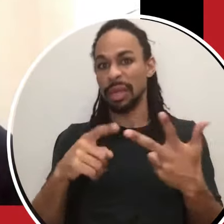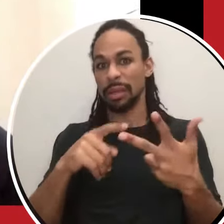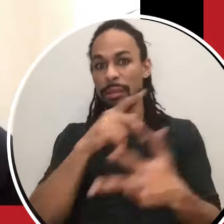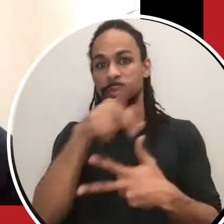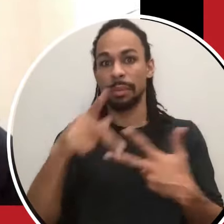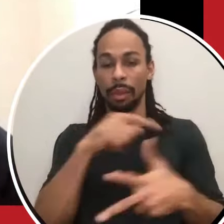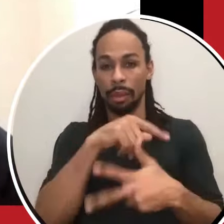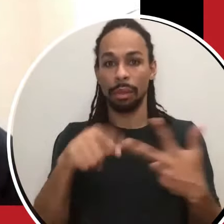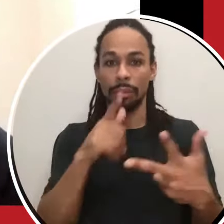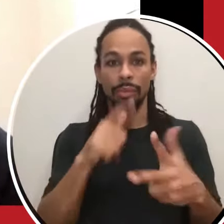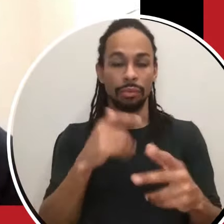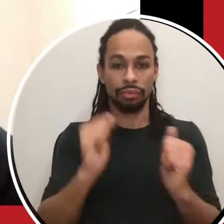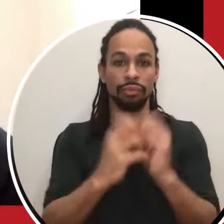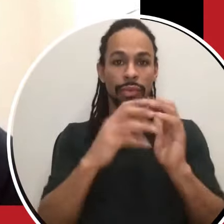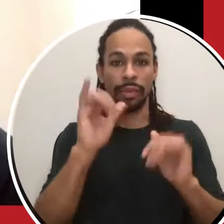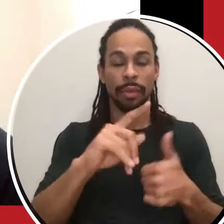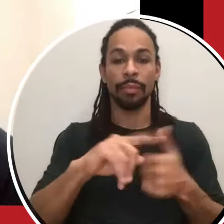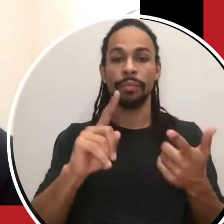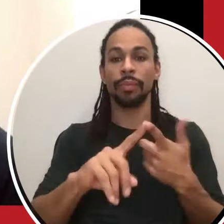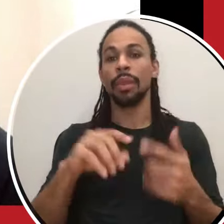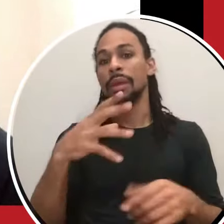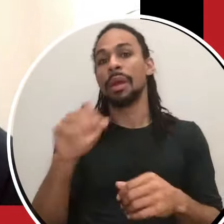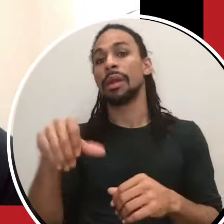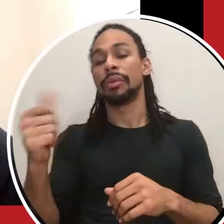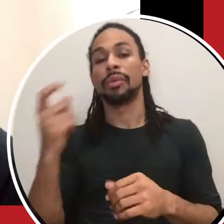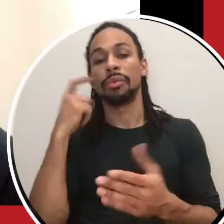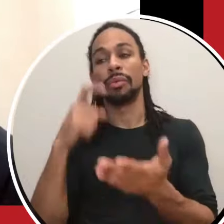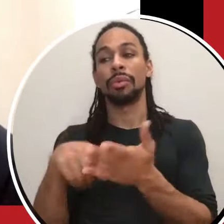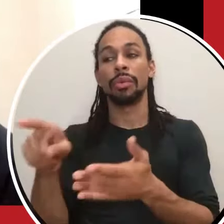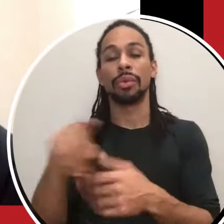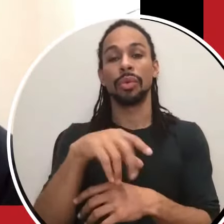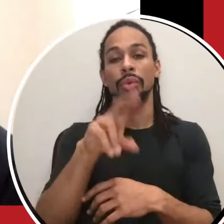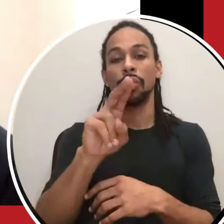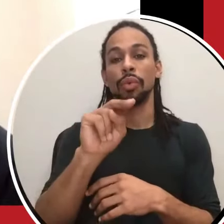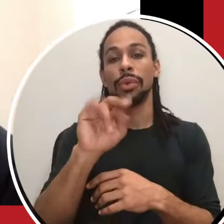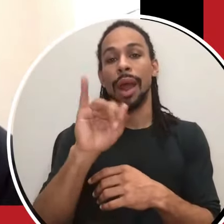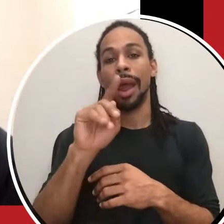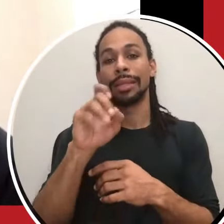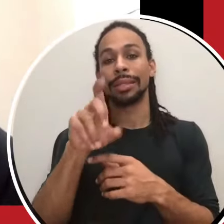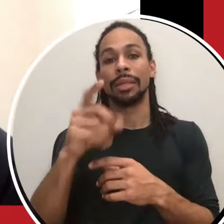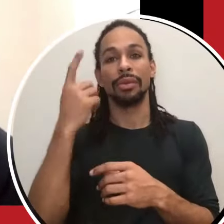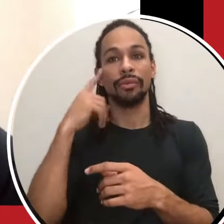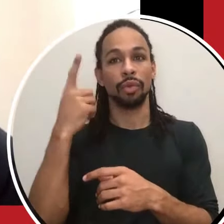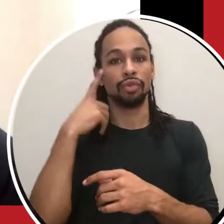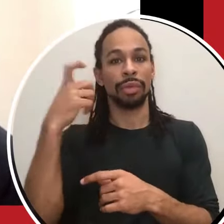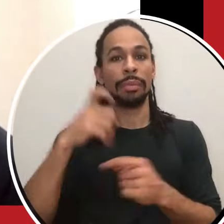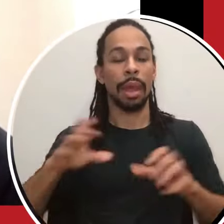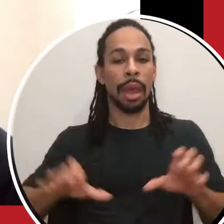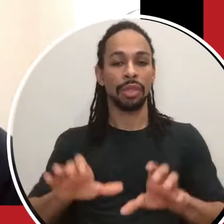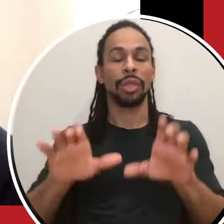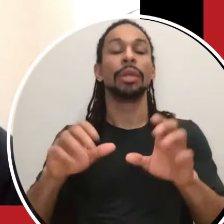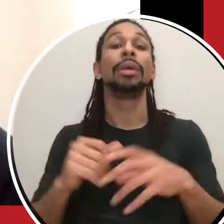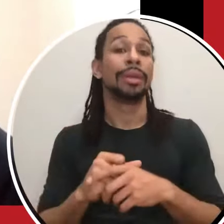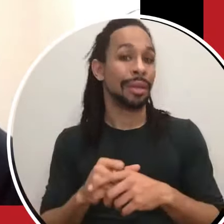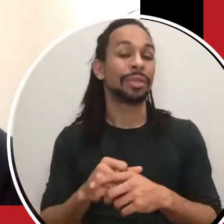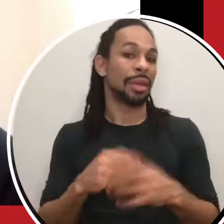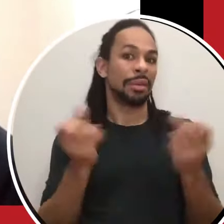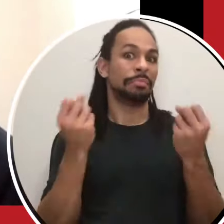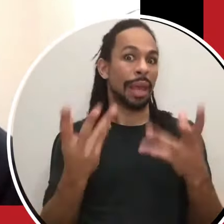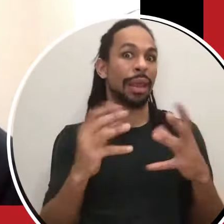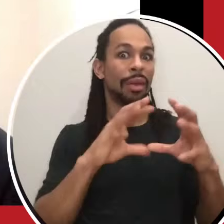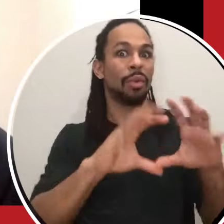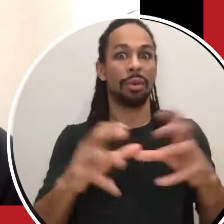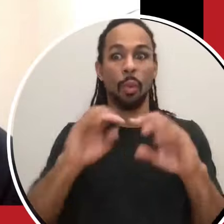We Dream Action, also the folks that are helping lead this effort. And again, I think what we learned is that we needed each